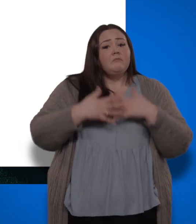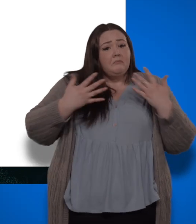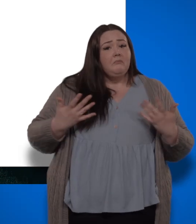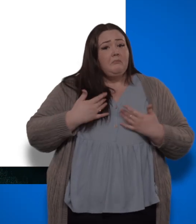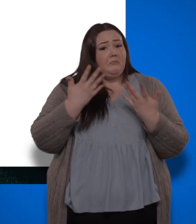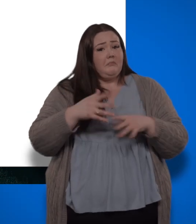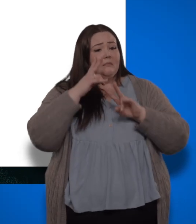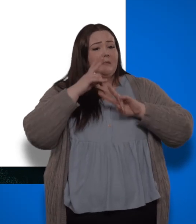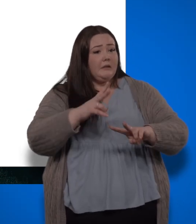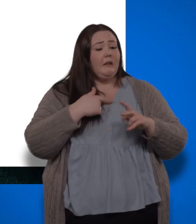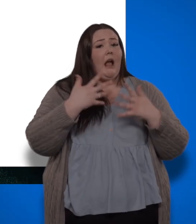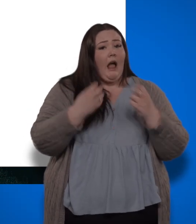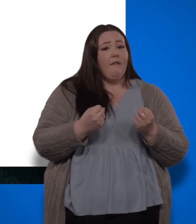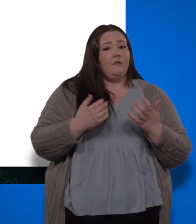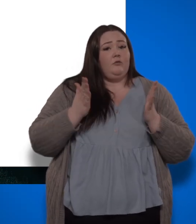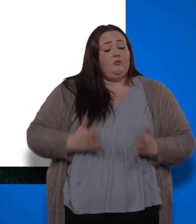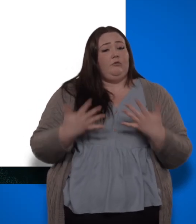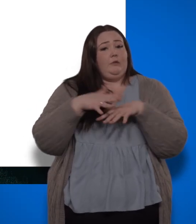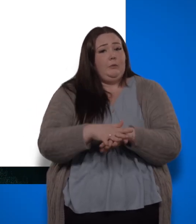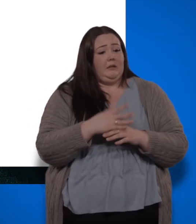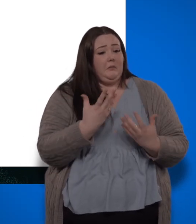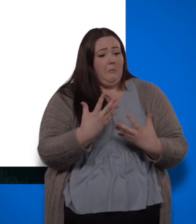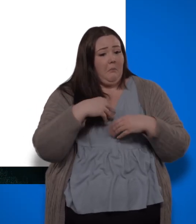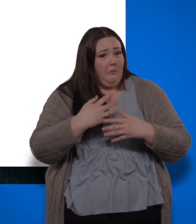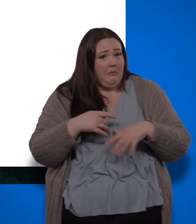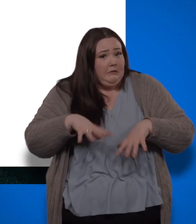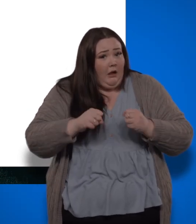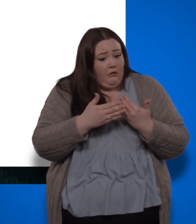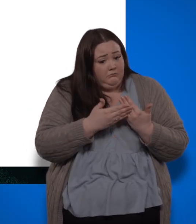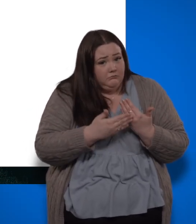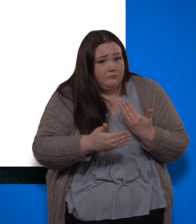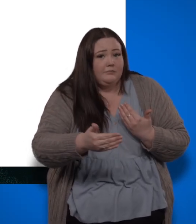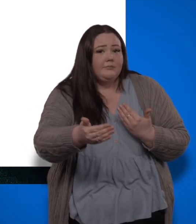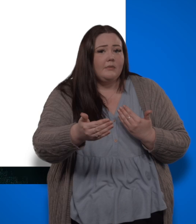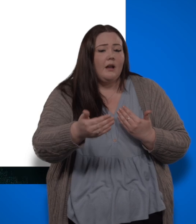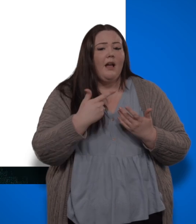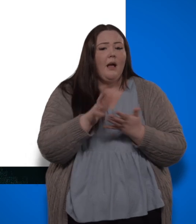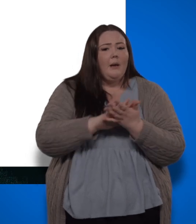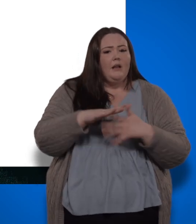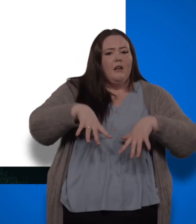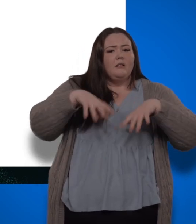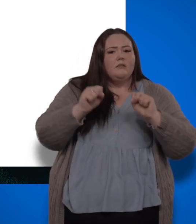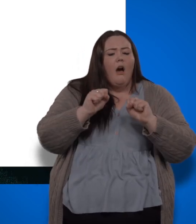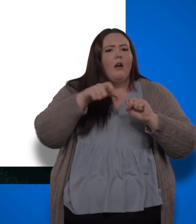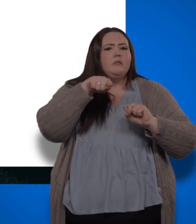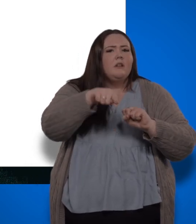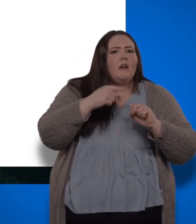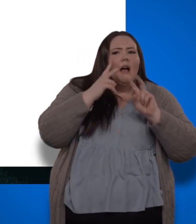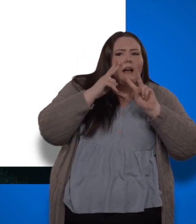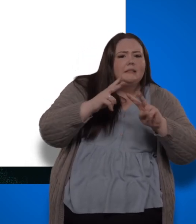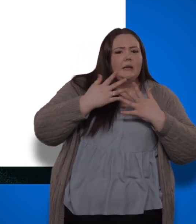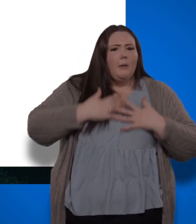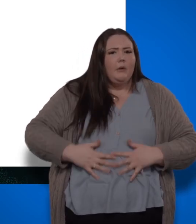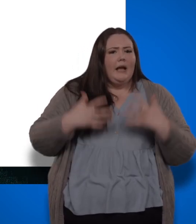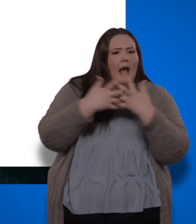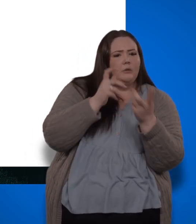to accept our bodies, that we can take control, use technology, choose how to change and manipulate our